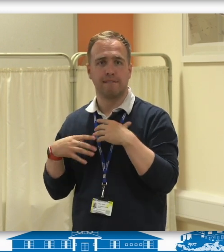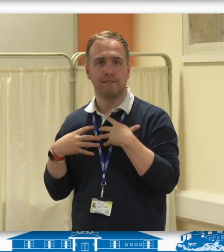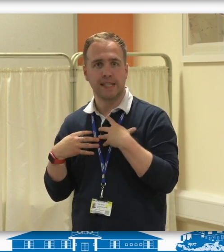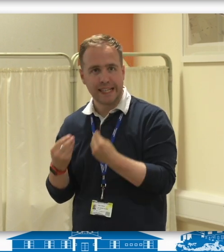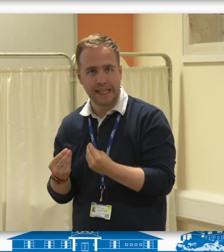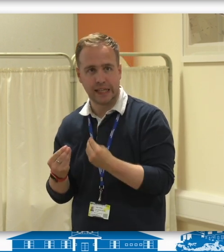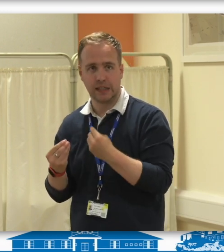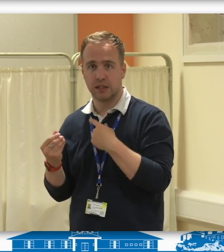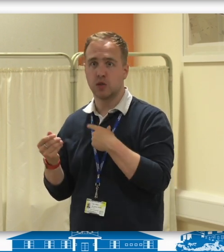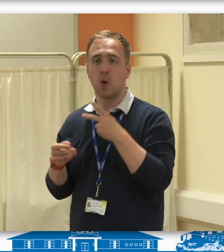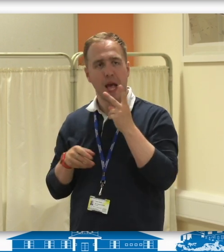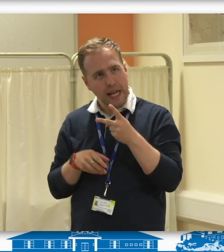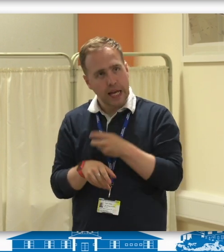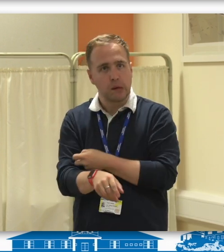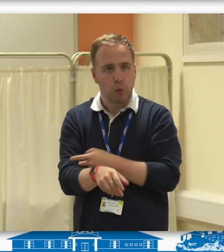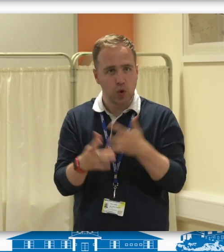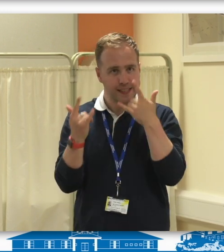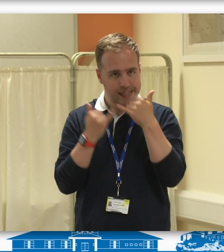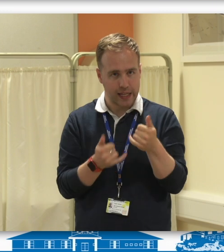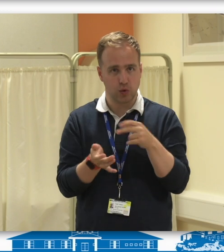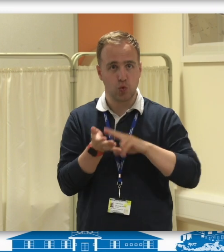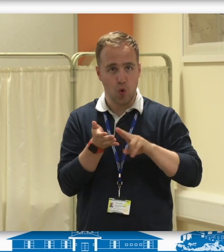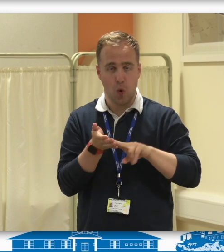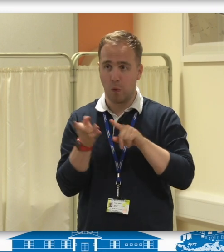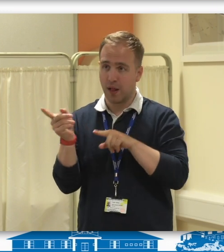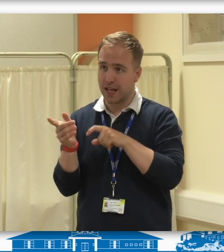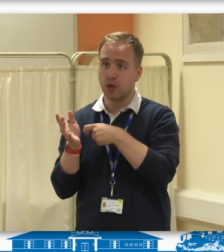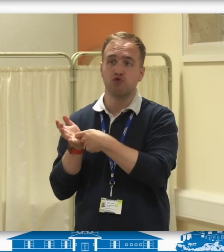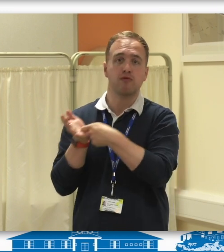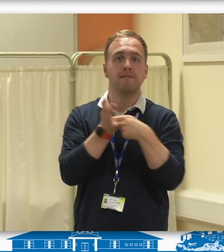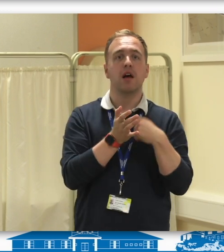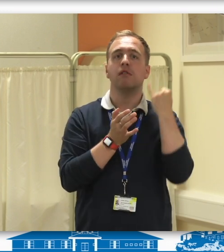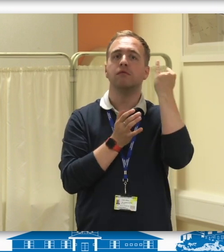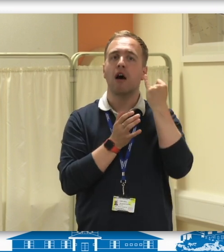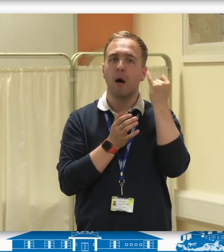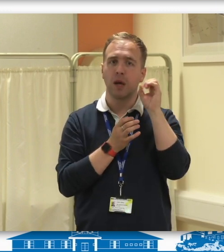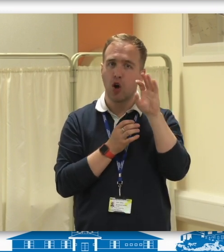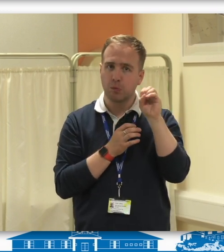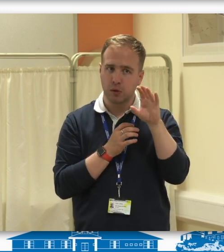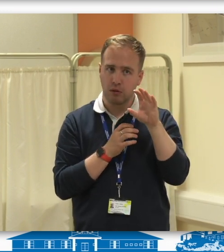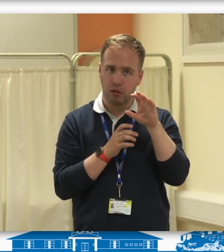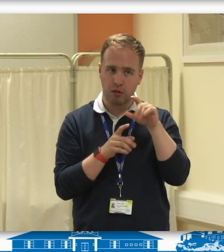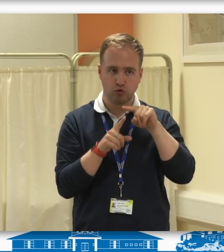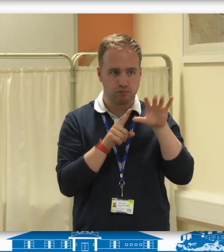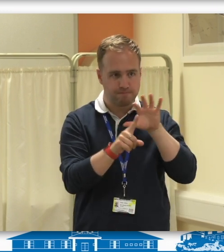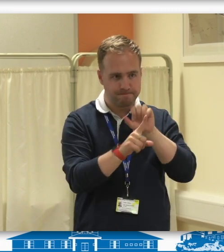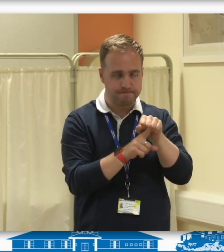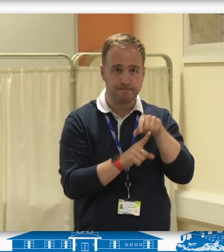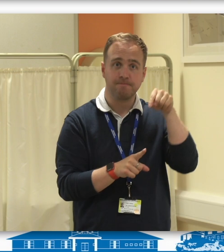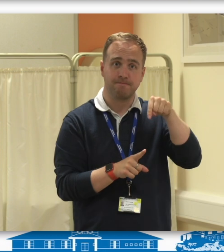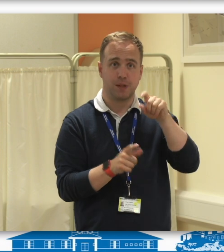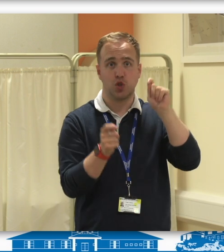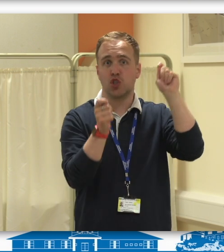blood tests, which again all came back normal, he referred me to Derby Hospital to get a diagnosis. That's when everything